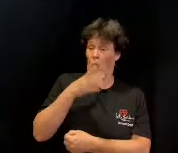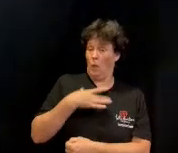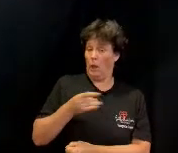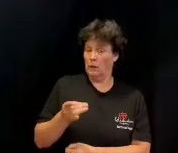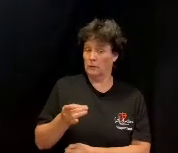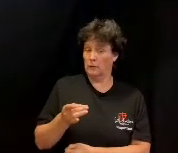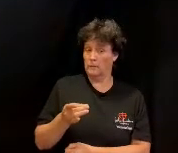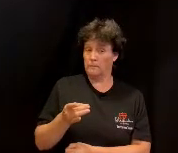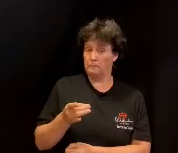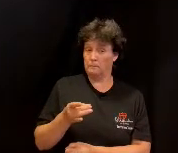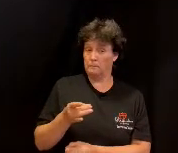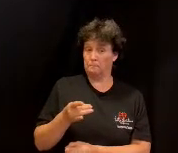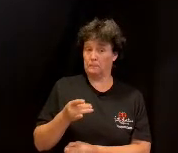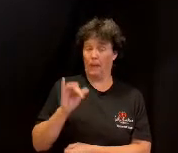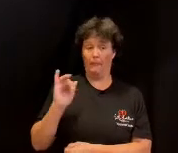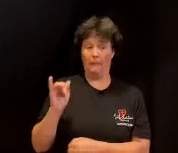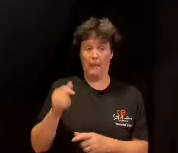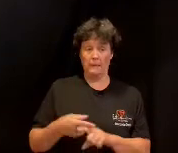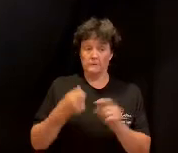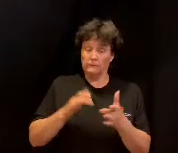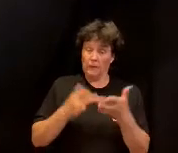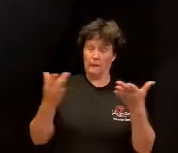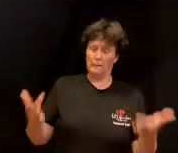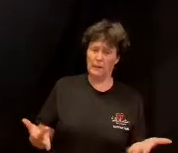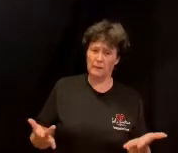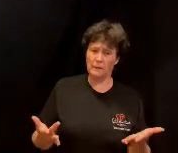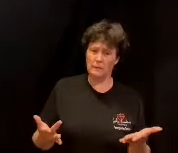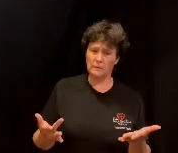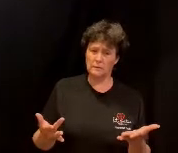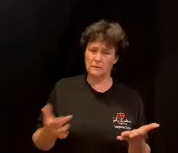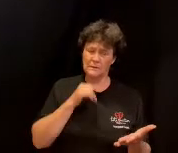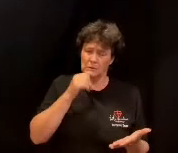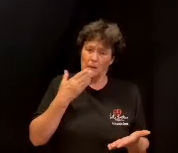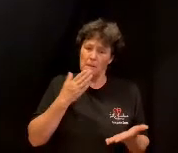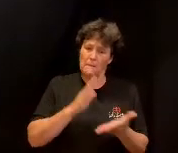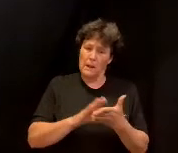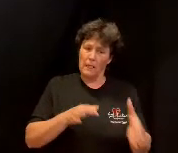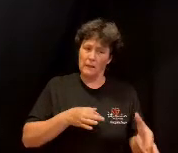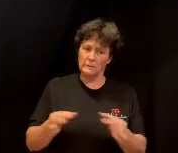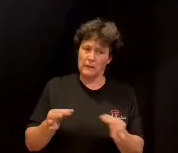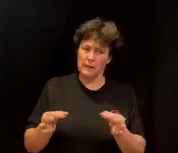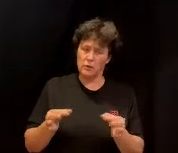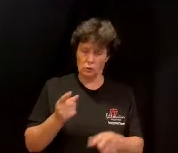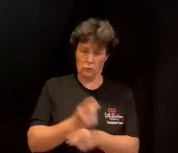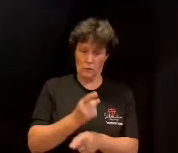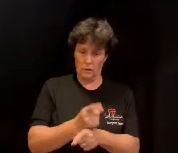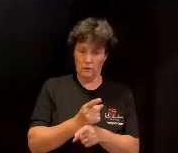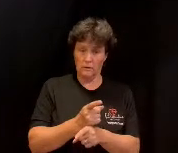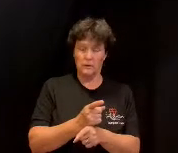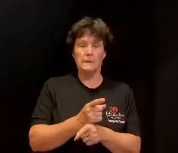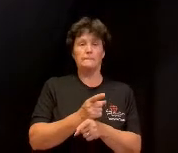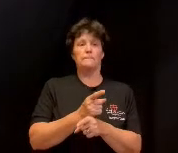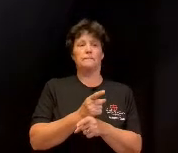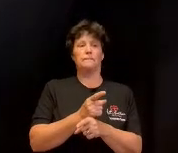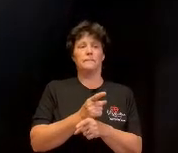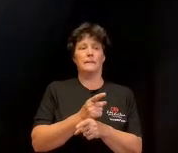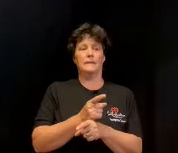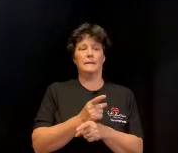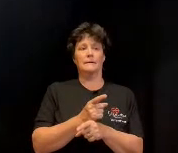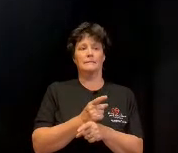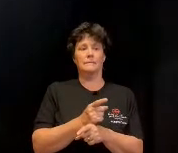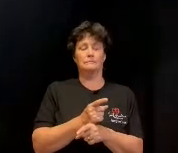Well, that's pretty biblical. That's not a bad definition. Right? Except if it's your